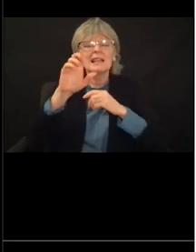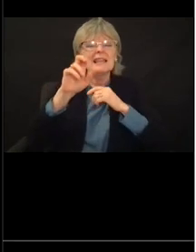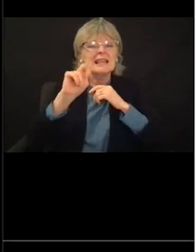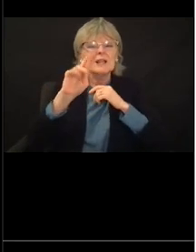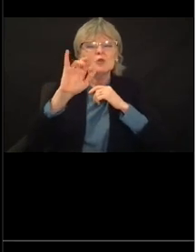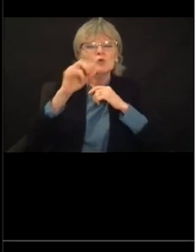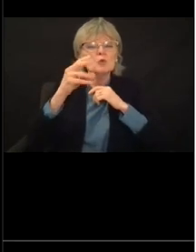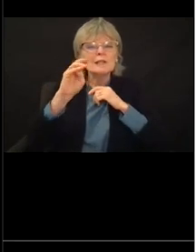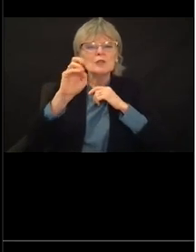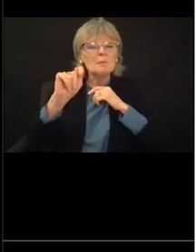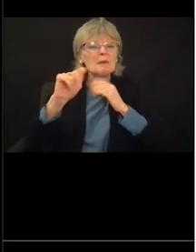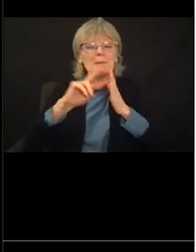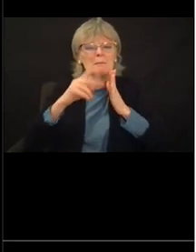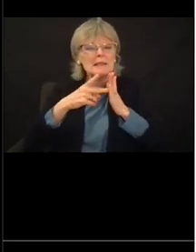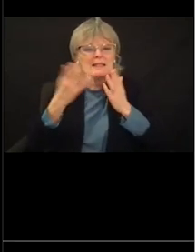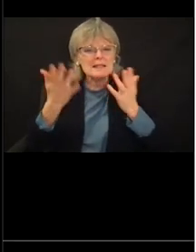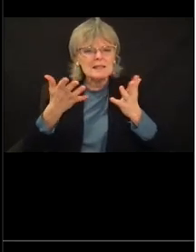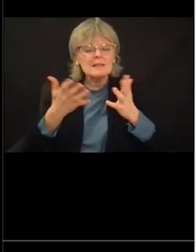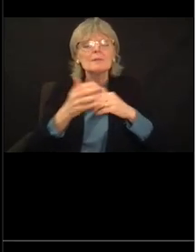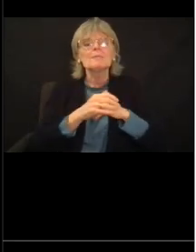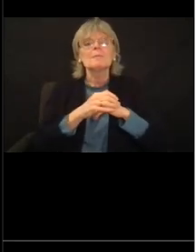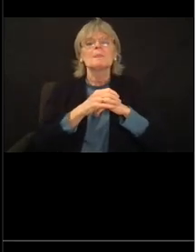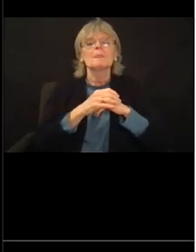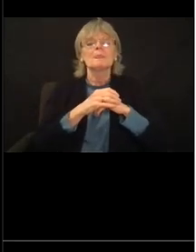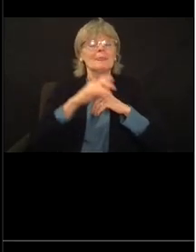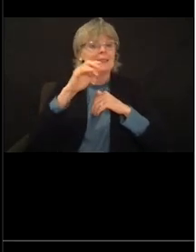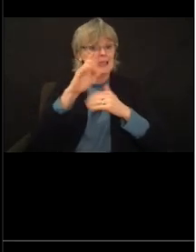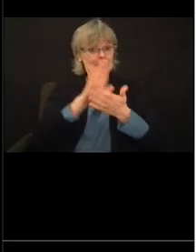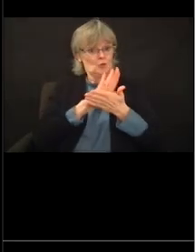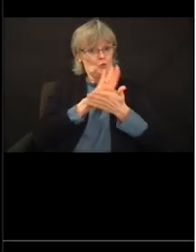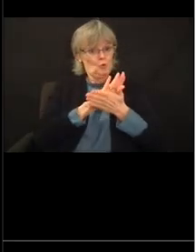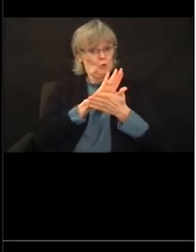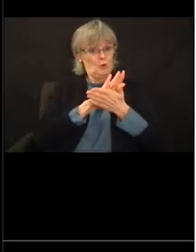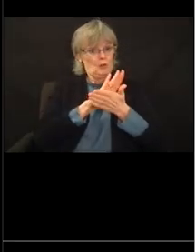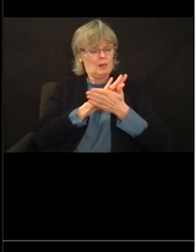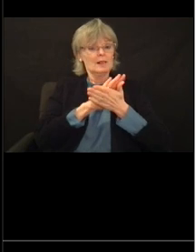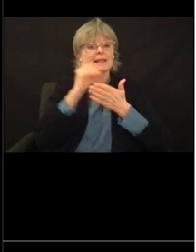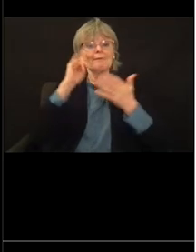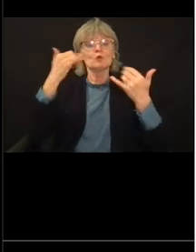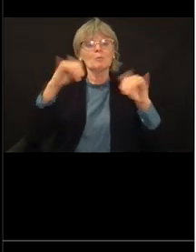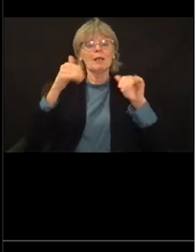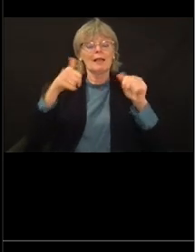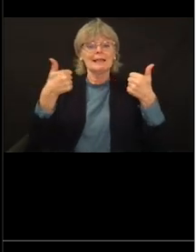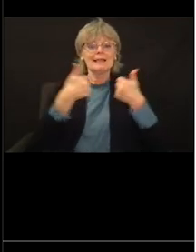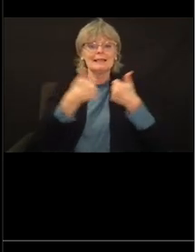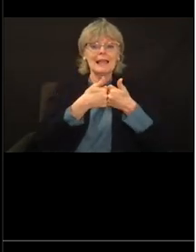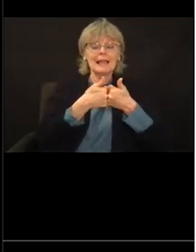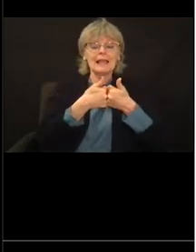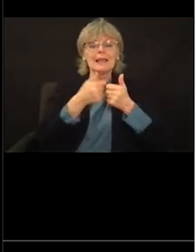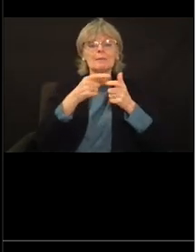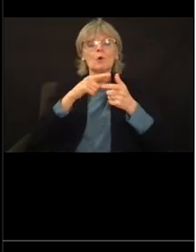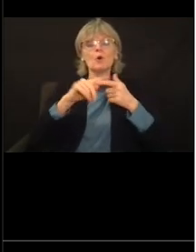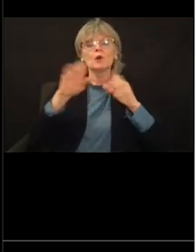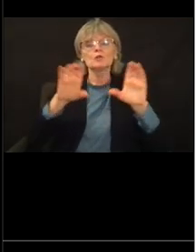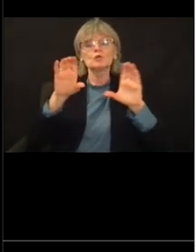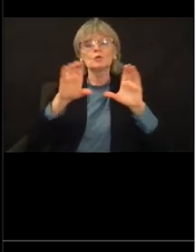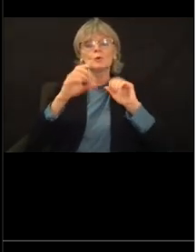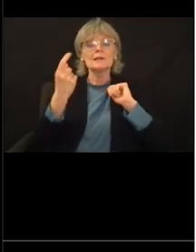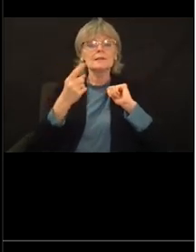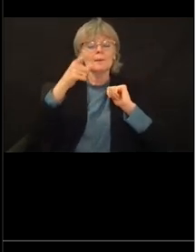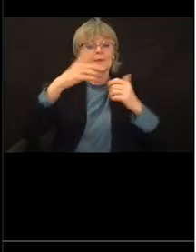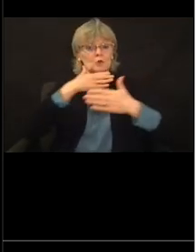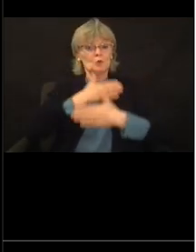the way I would describe it is at school, if you're playing a game or doing something that you're enjoying,